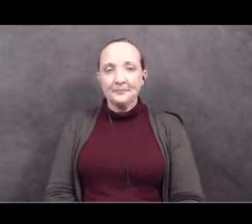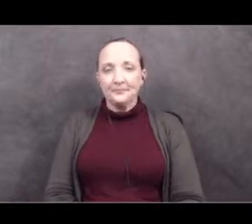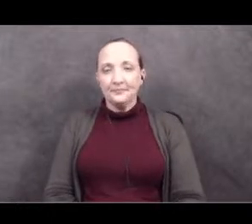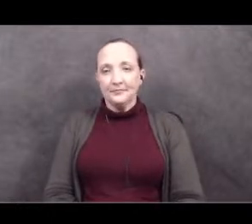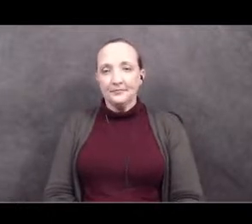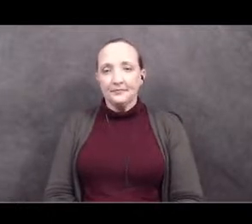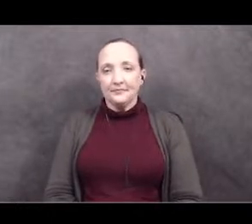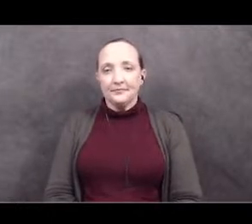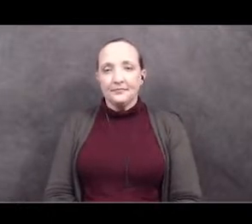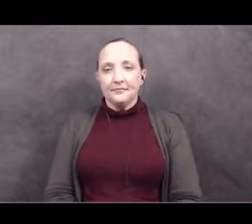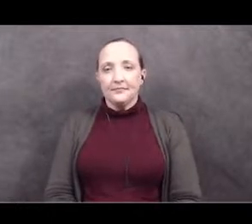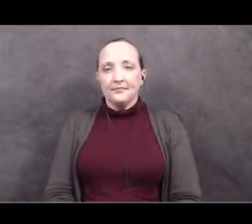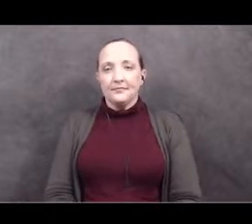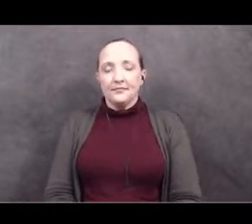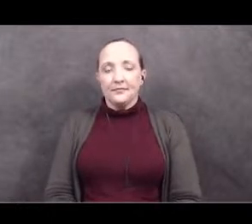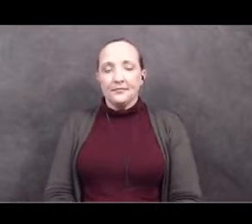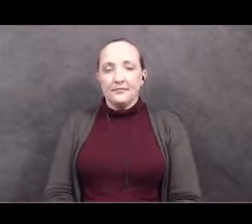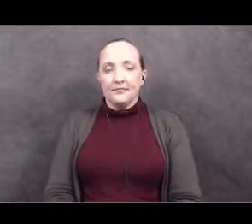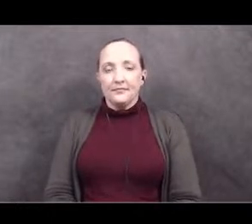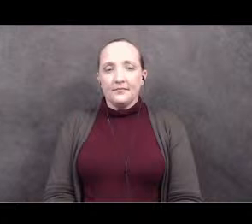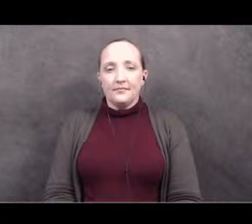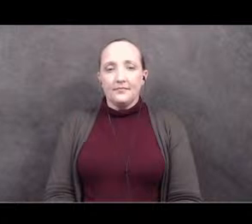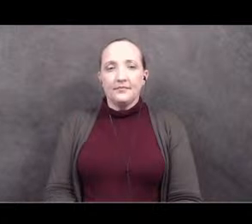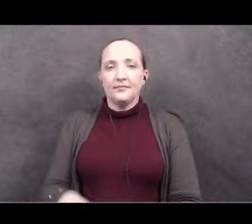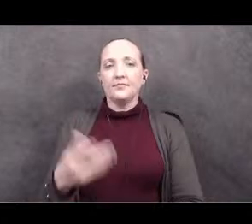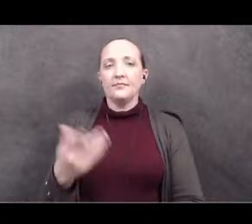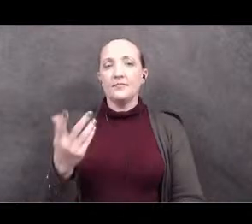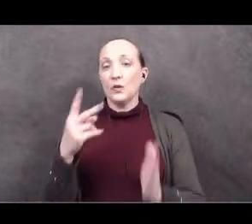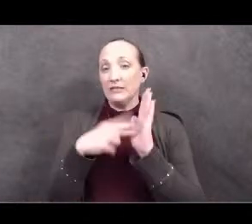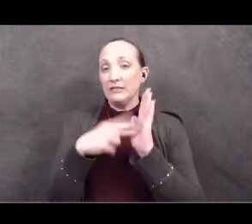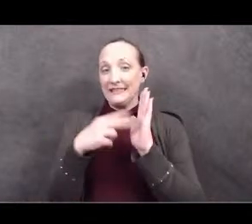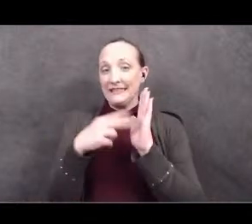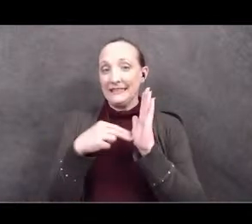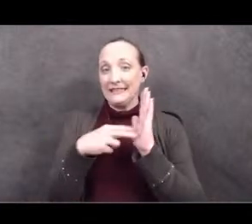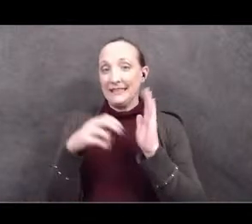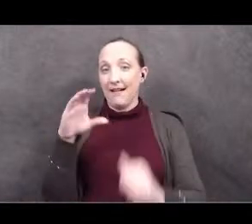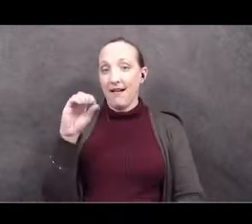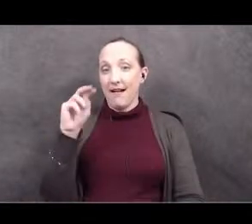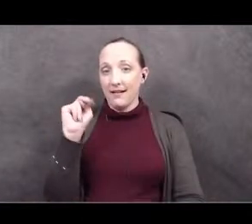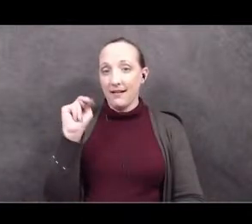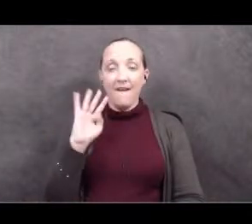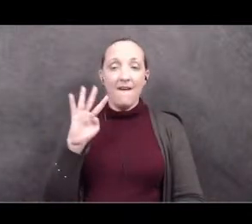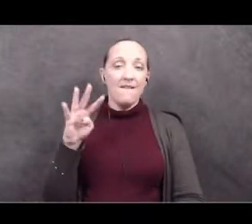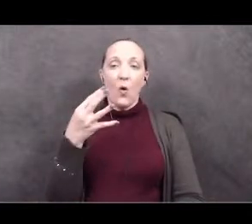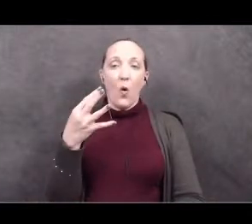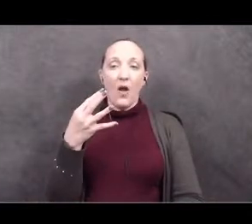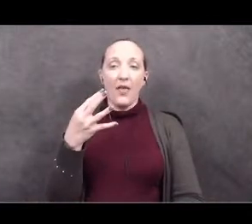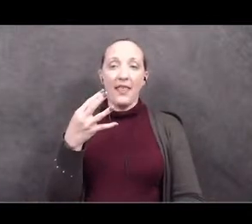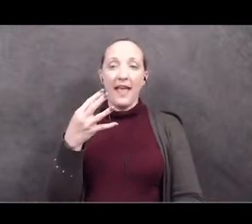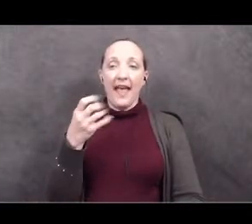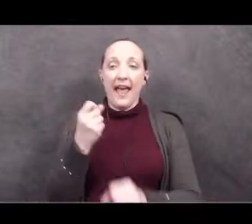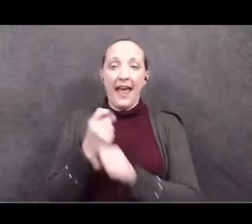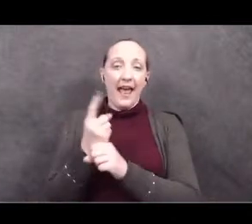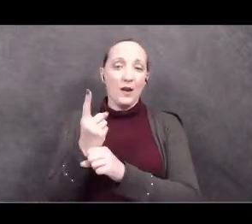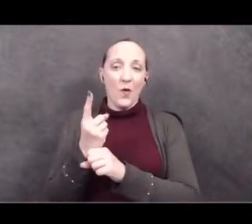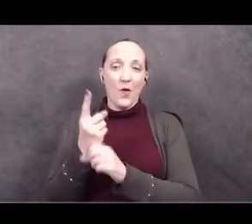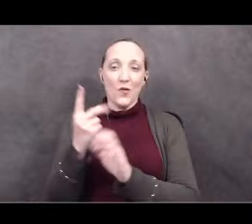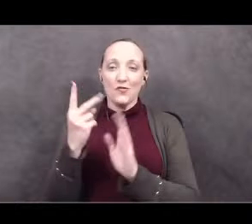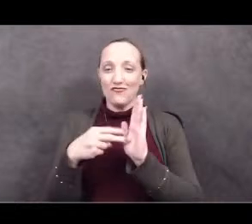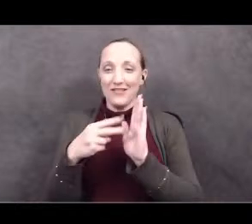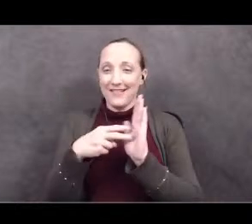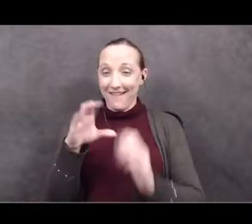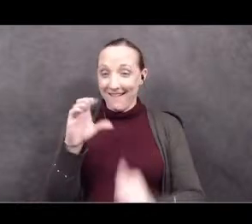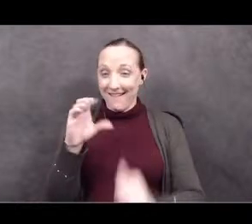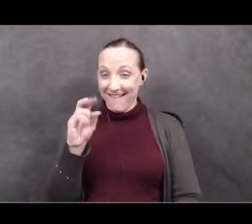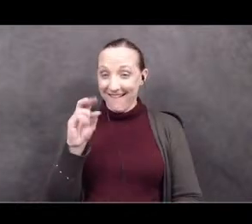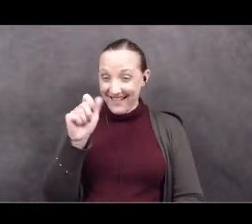please so uh reading our reading con our fourth annual reading con if you can believe that uh that's